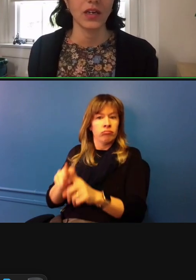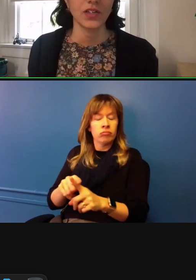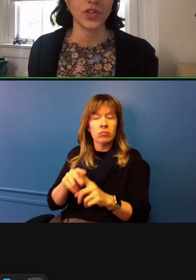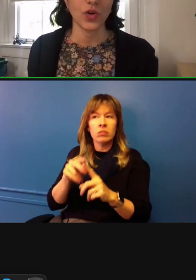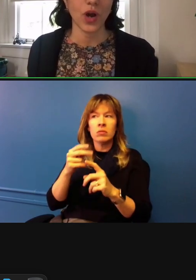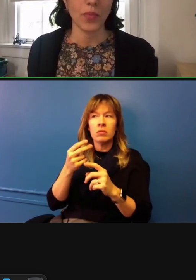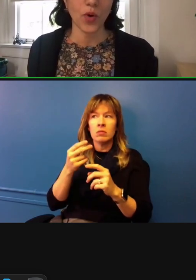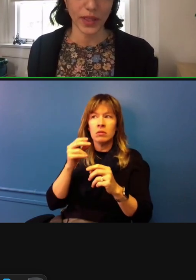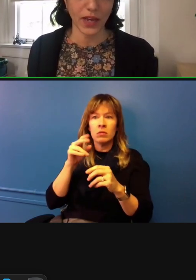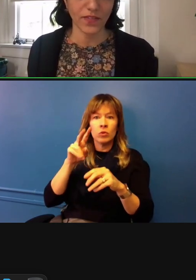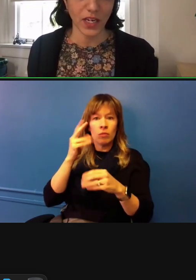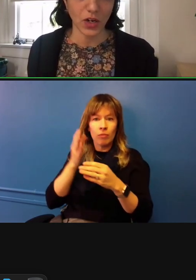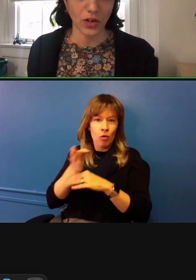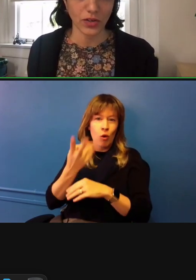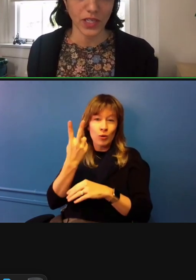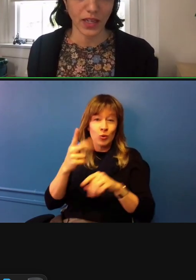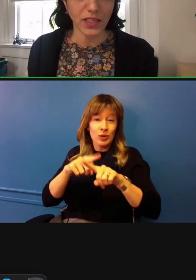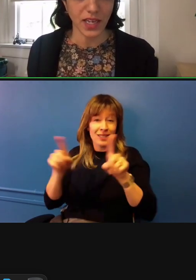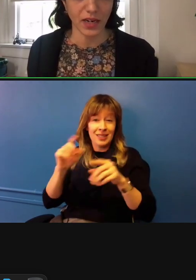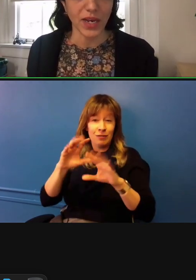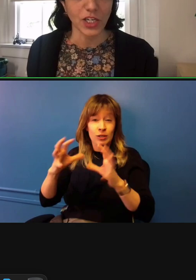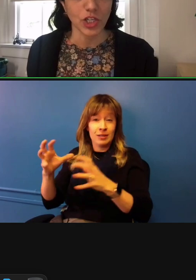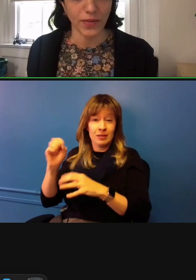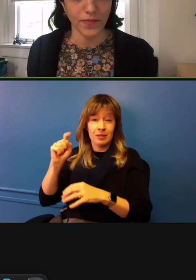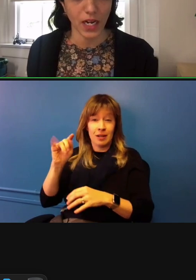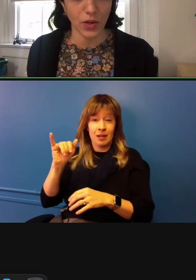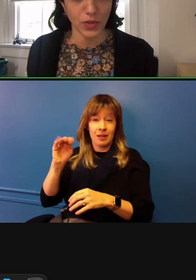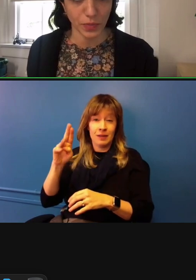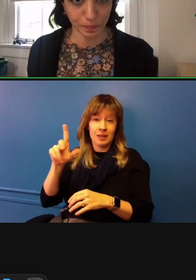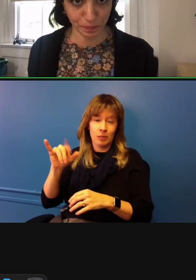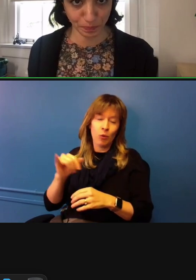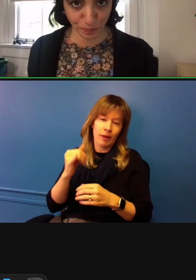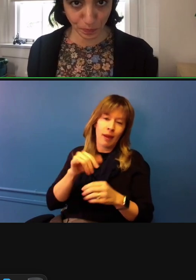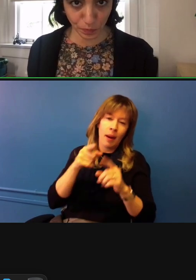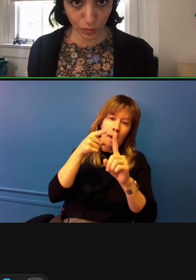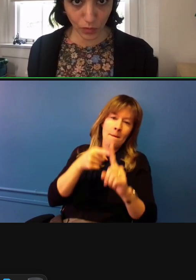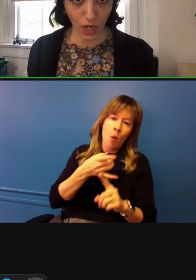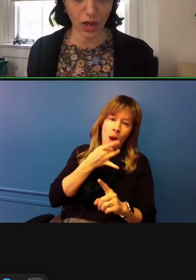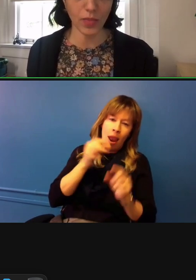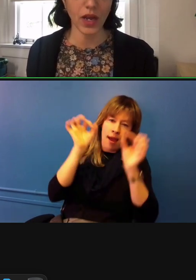stimuli. So point light figures and these animated shape videos.